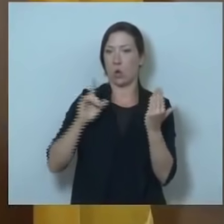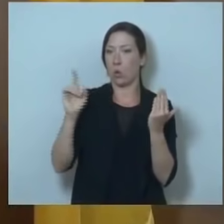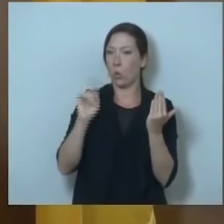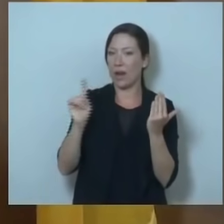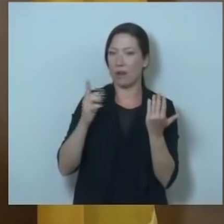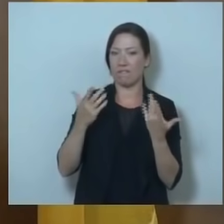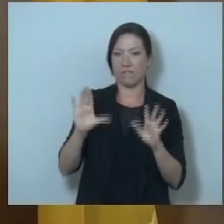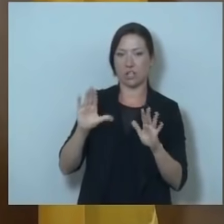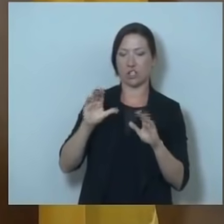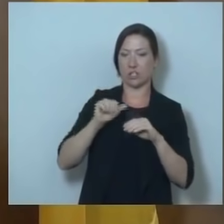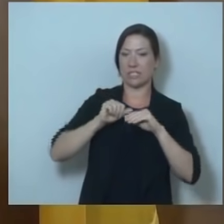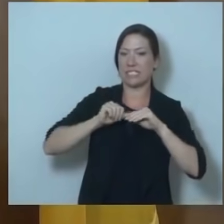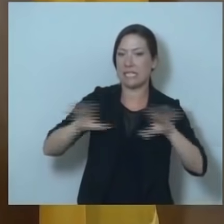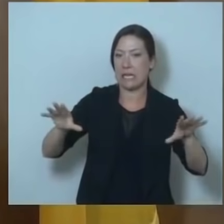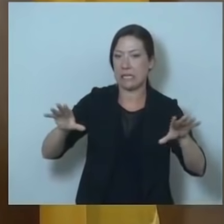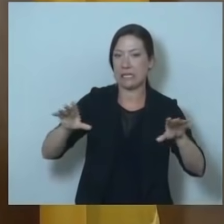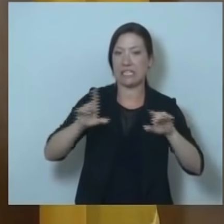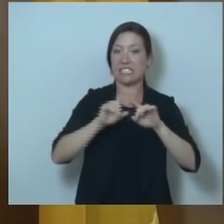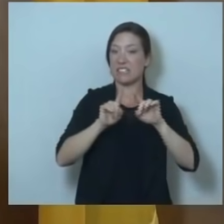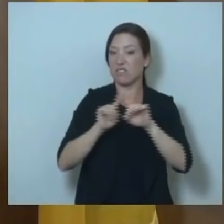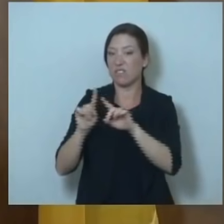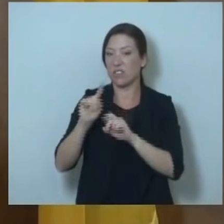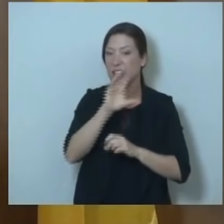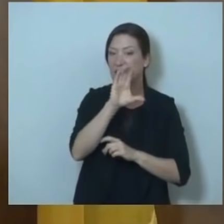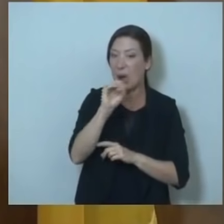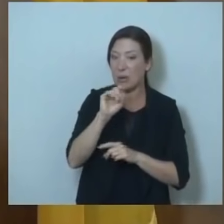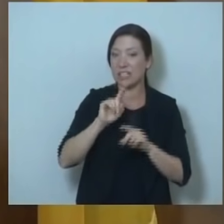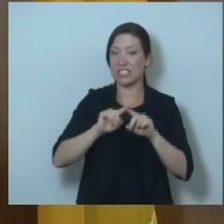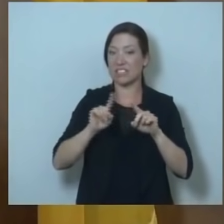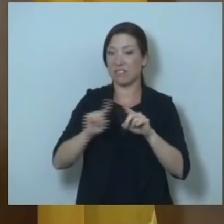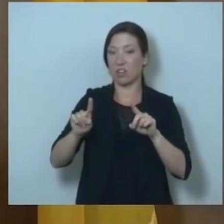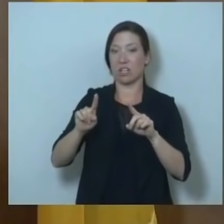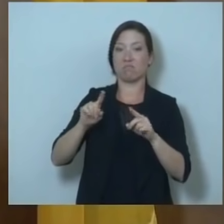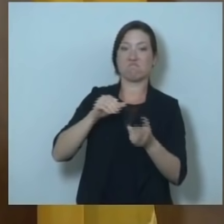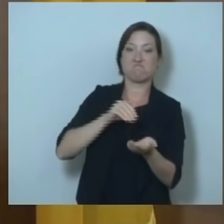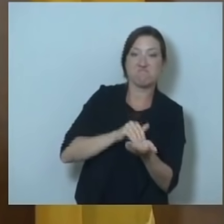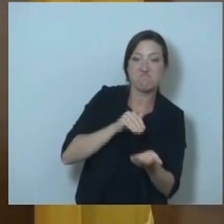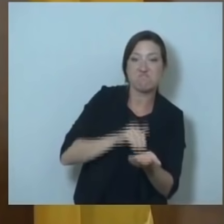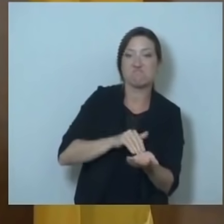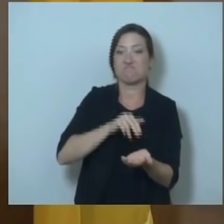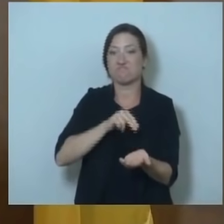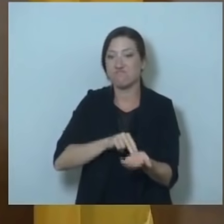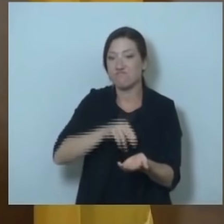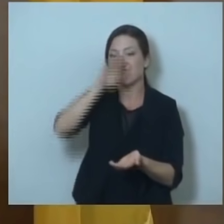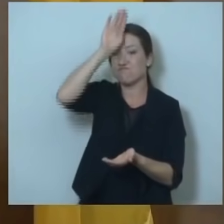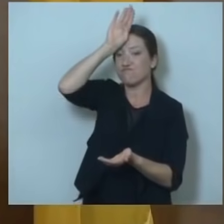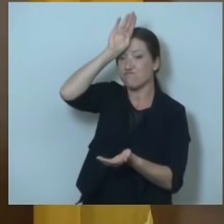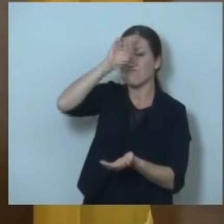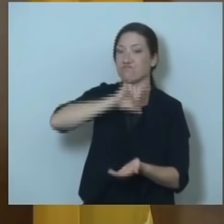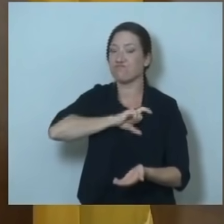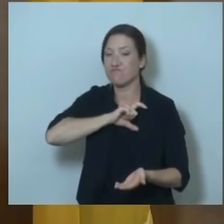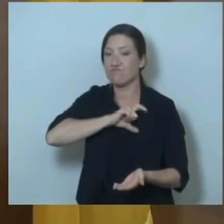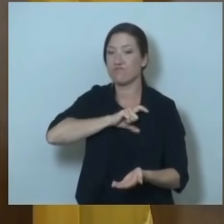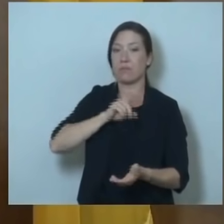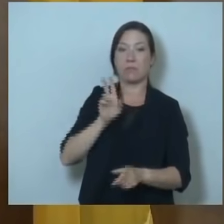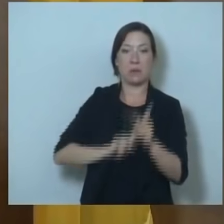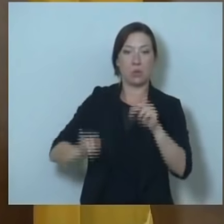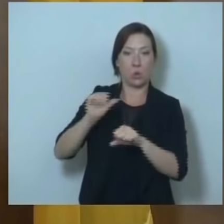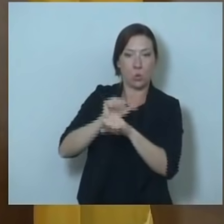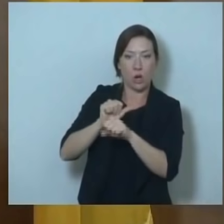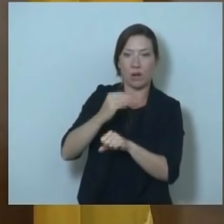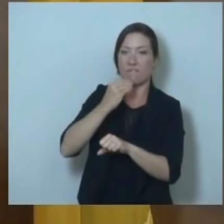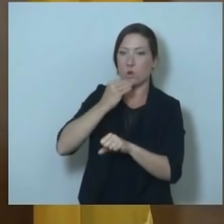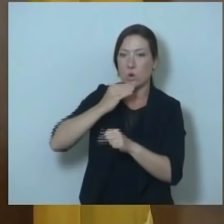received them, first responders have received them, food workers who are preparing food for seniors and children have